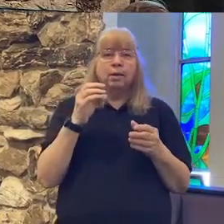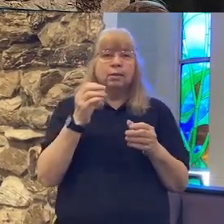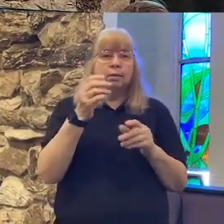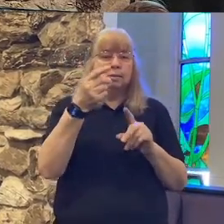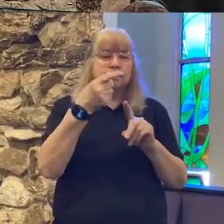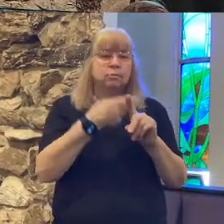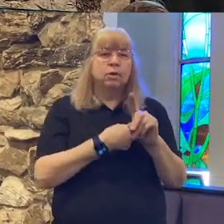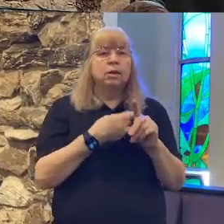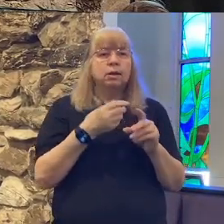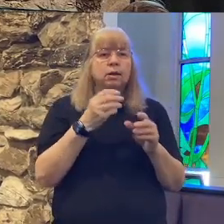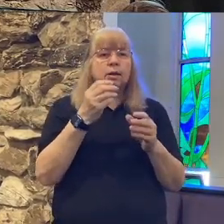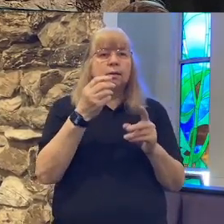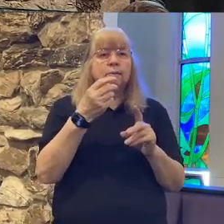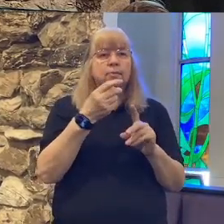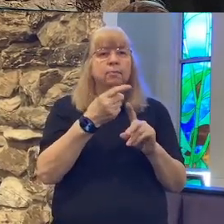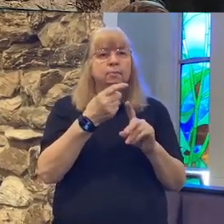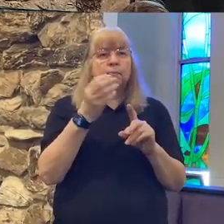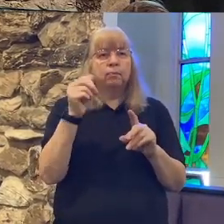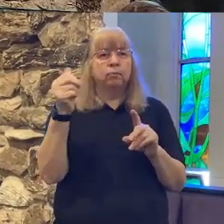here.